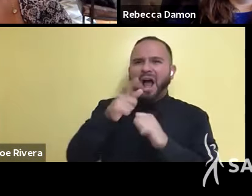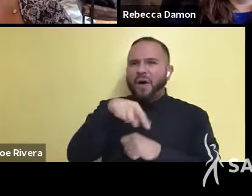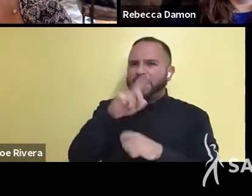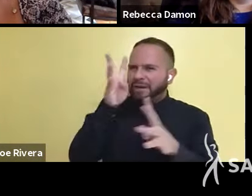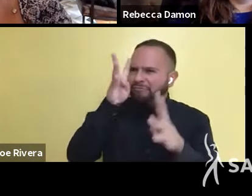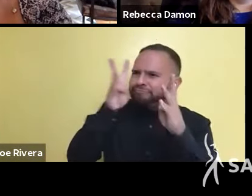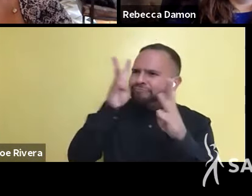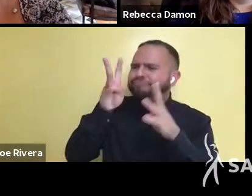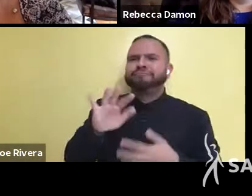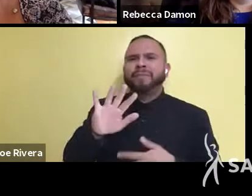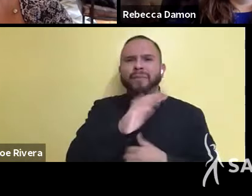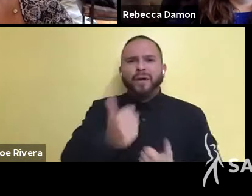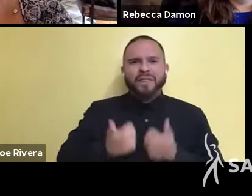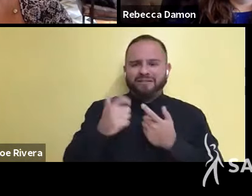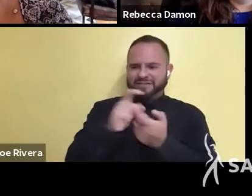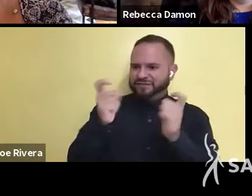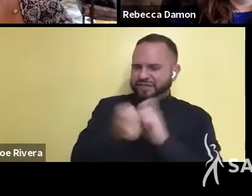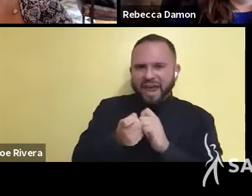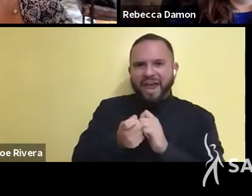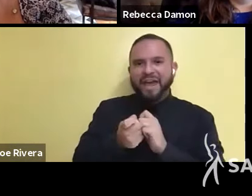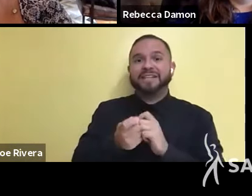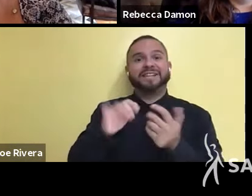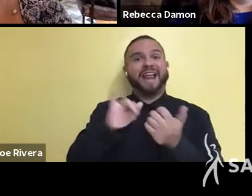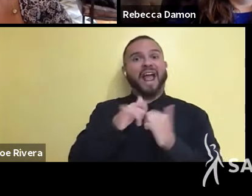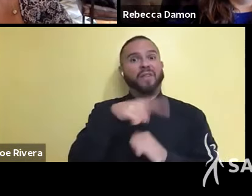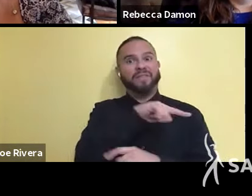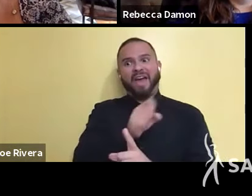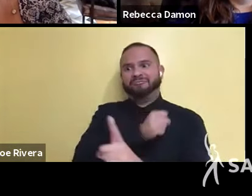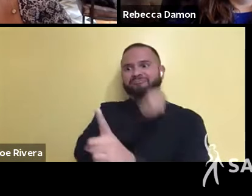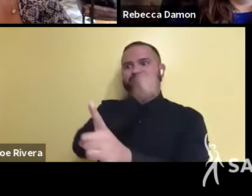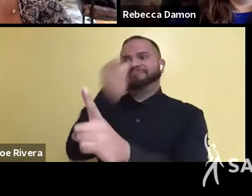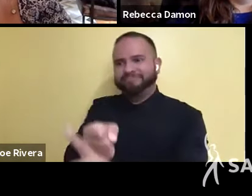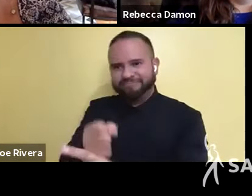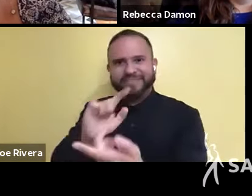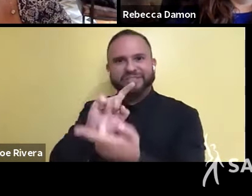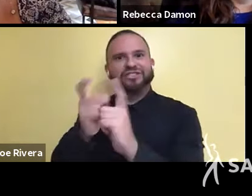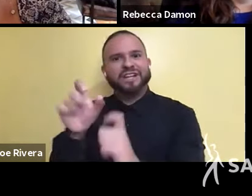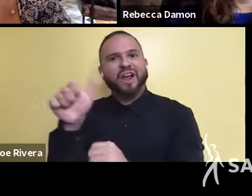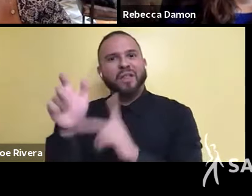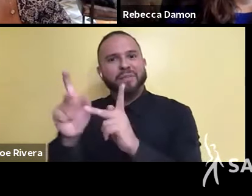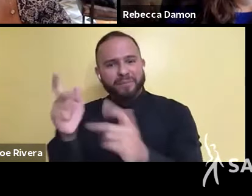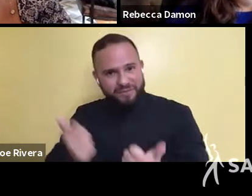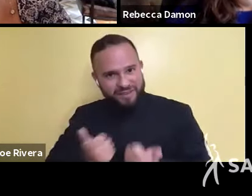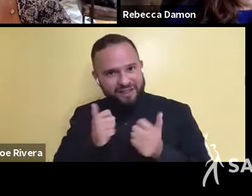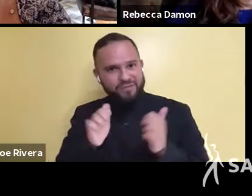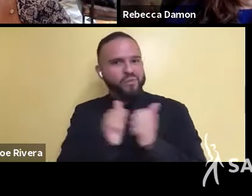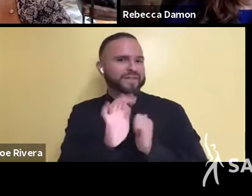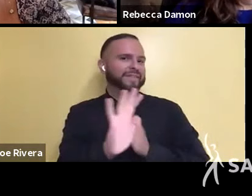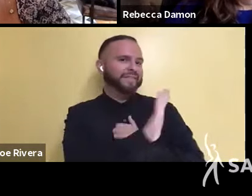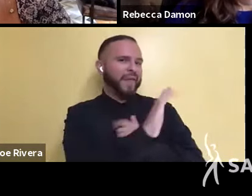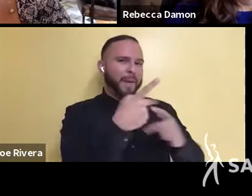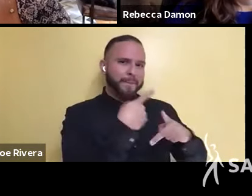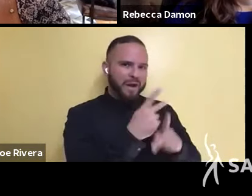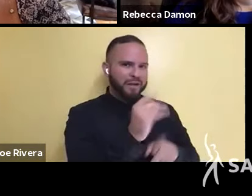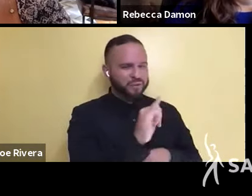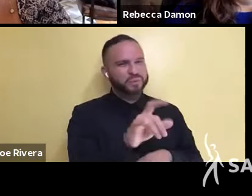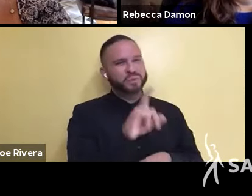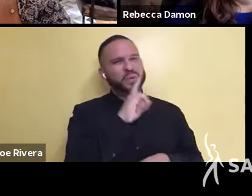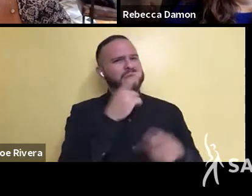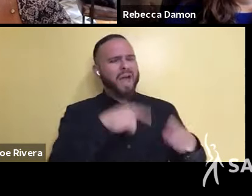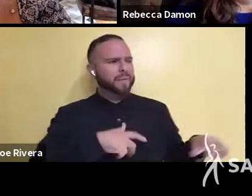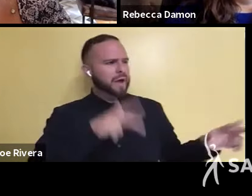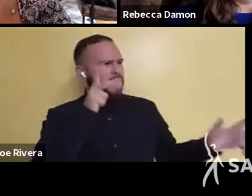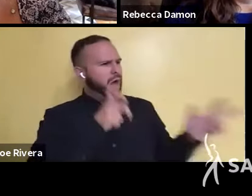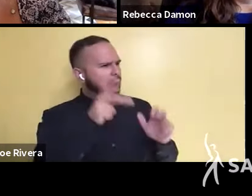have been changed by that, and how they've changed the lives of others. And so there was a particular moment which led